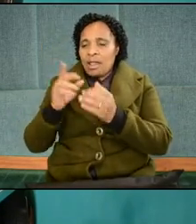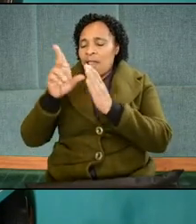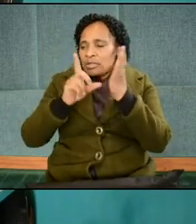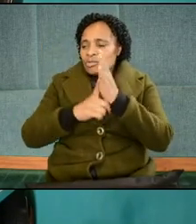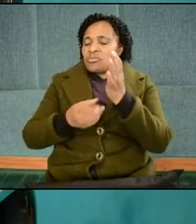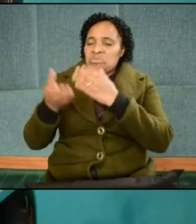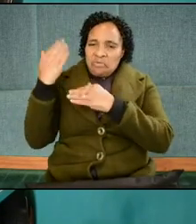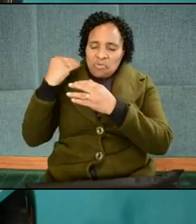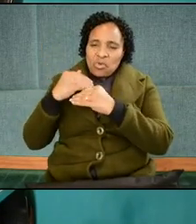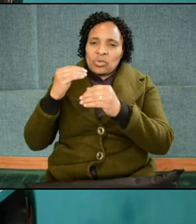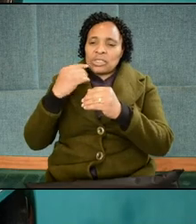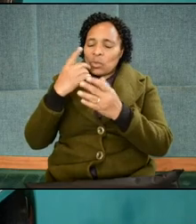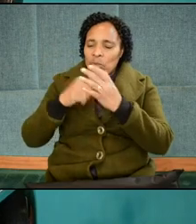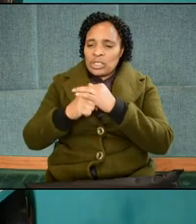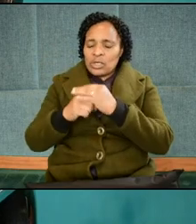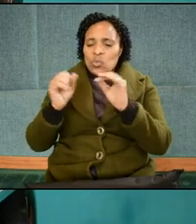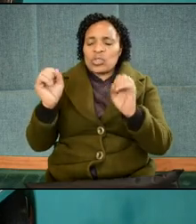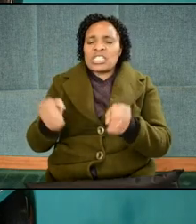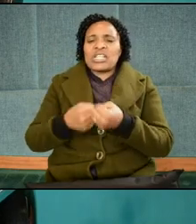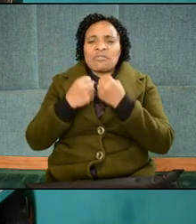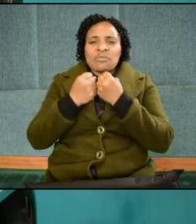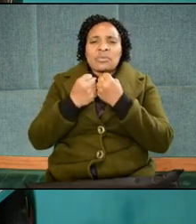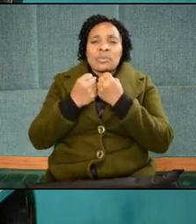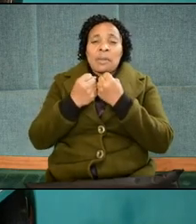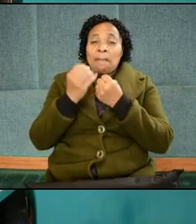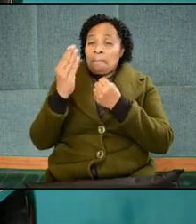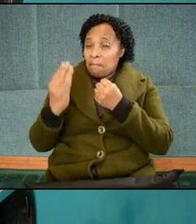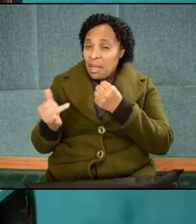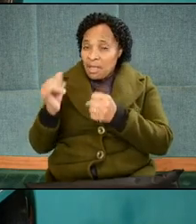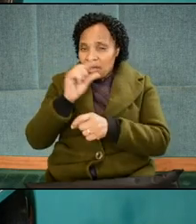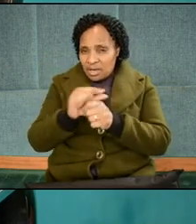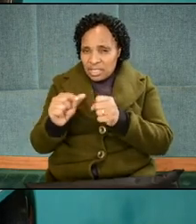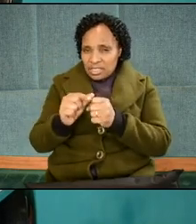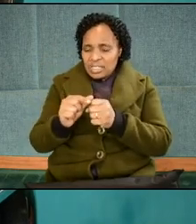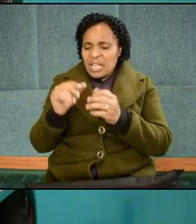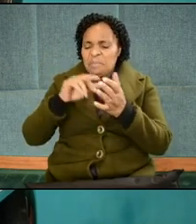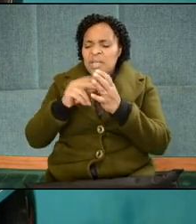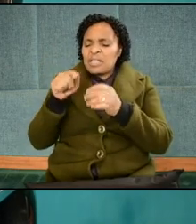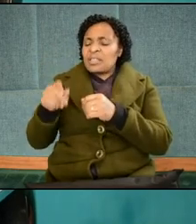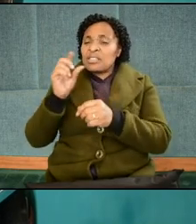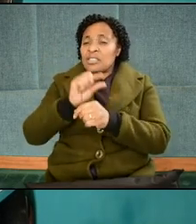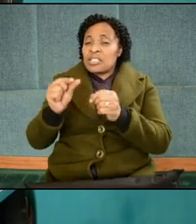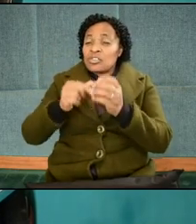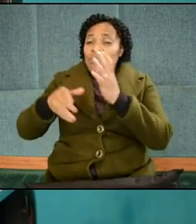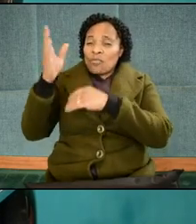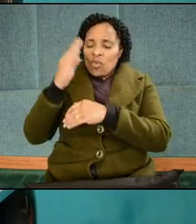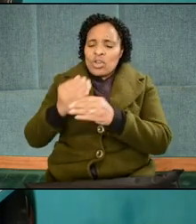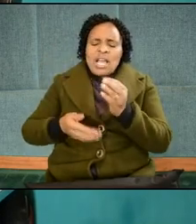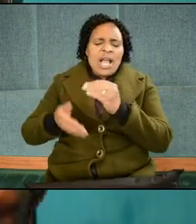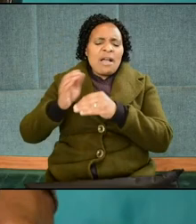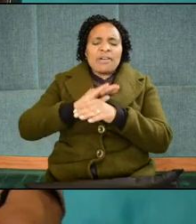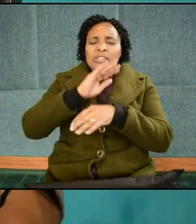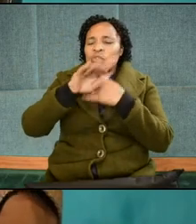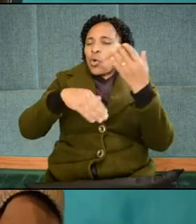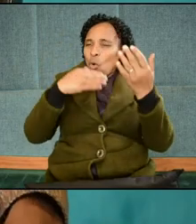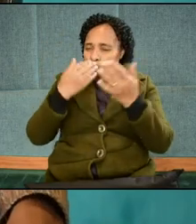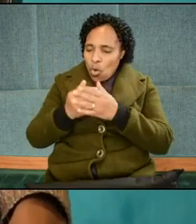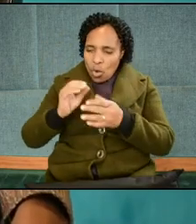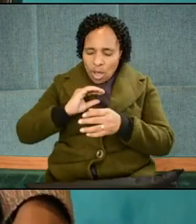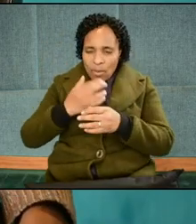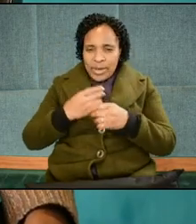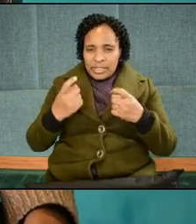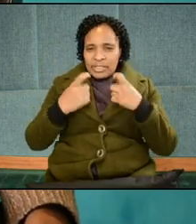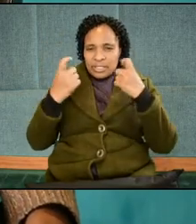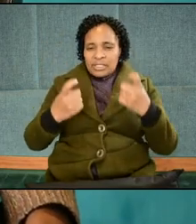in the previous lessons again. Mm. We're not saved by works. Mm-hmm. It's grace. The grace of God covers all our sins.